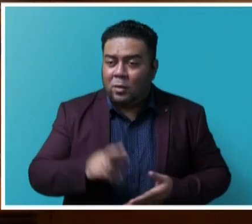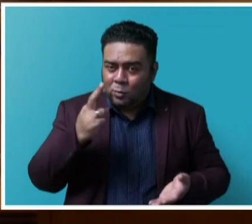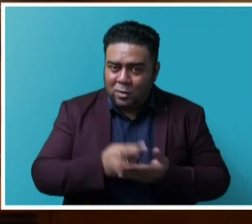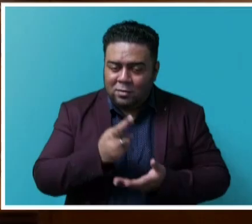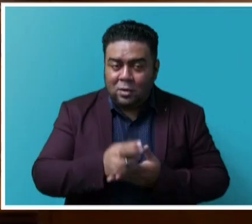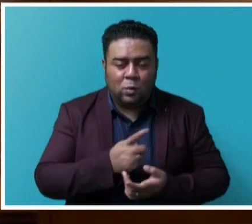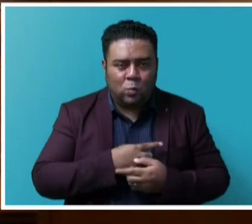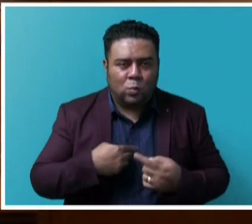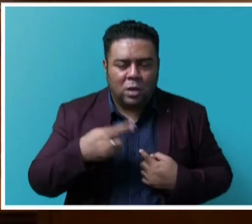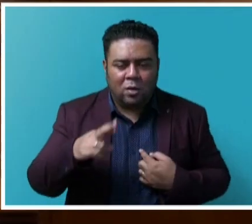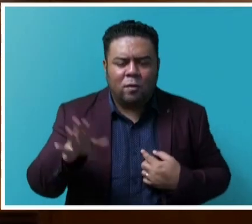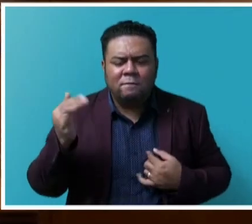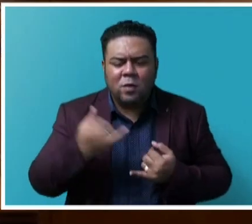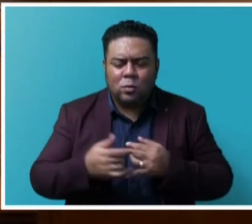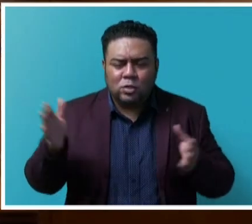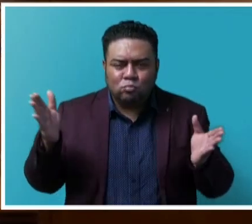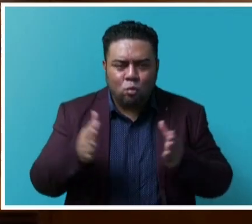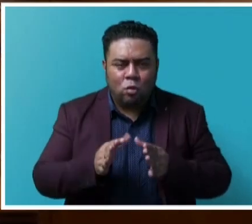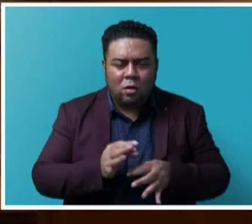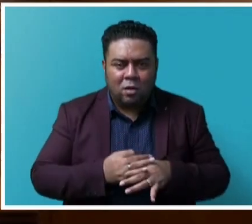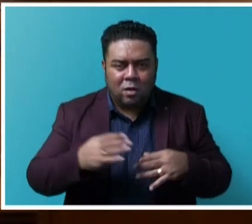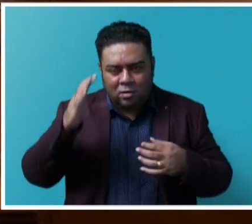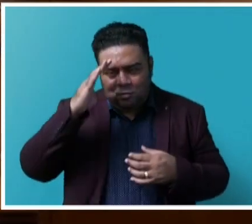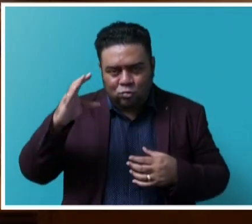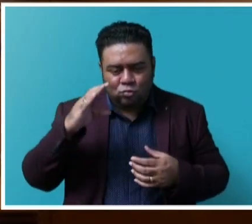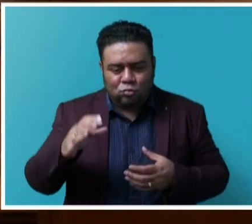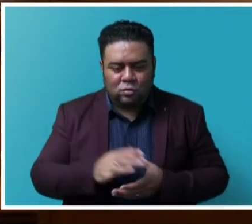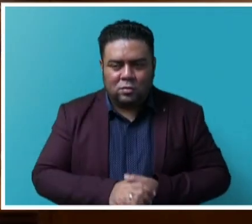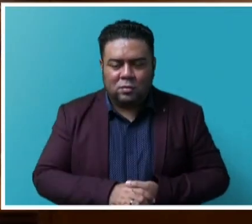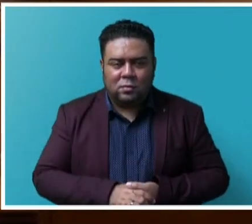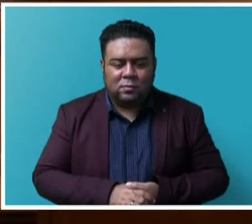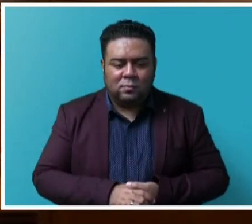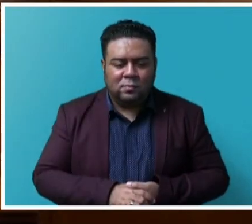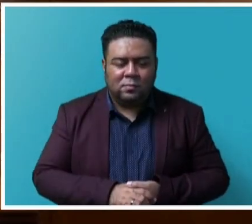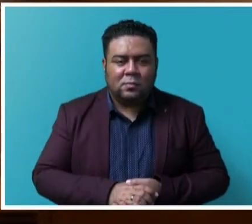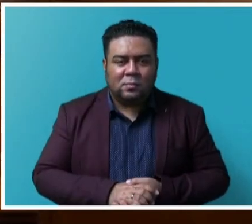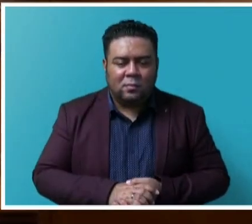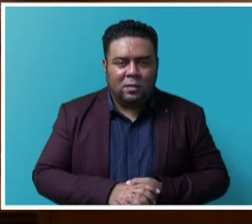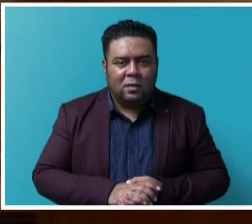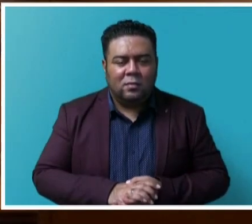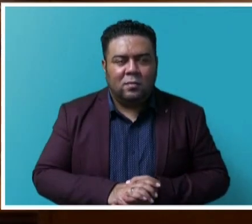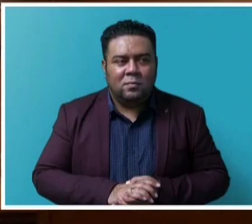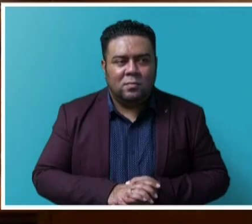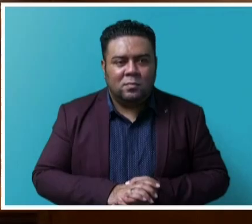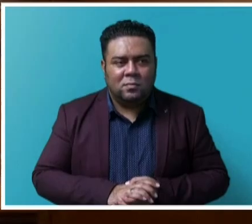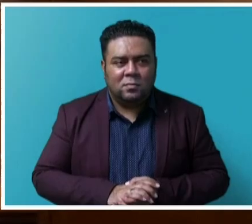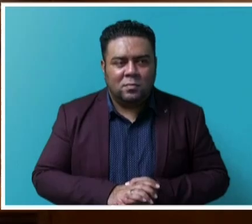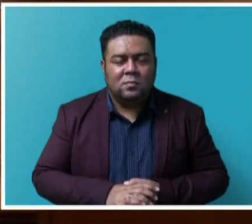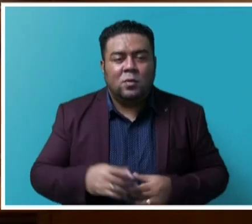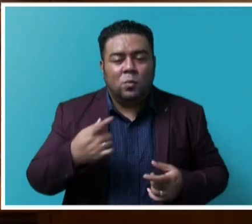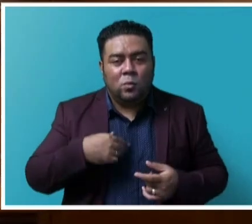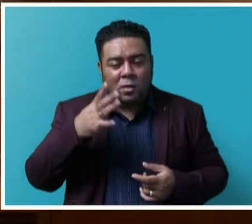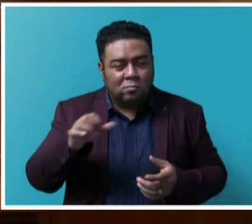we are a very small country with a very narrow-based and vulnerable economy. We hardly